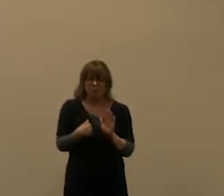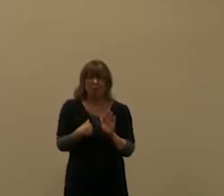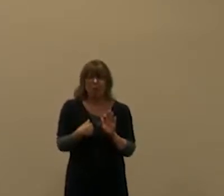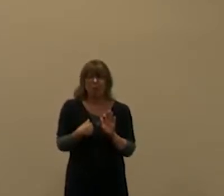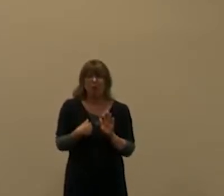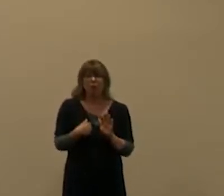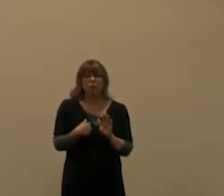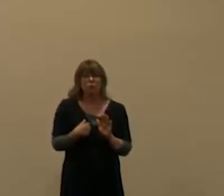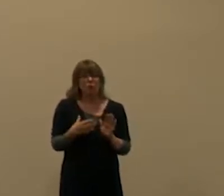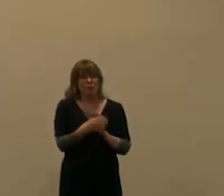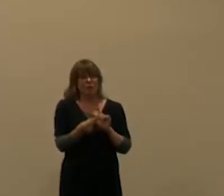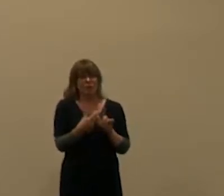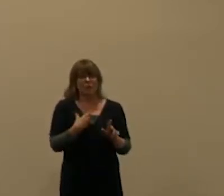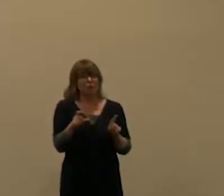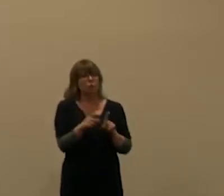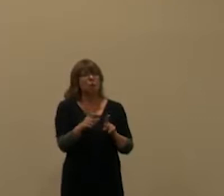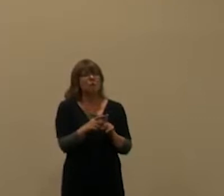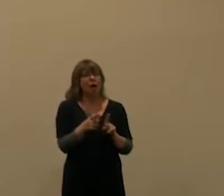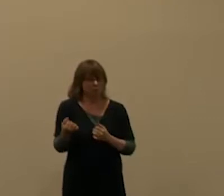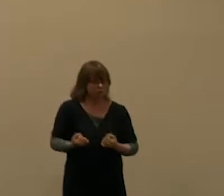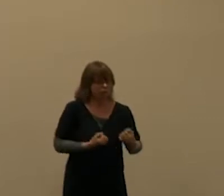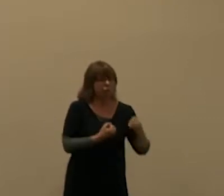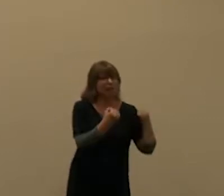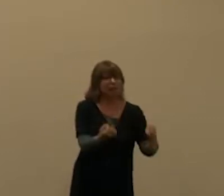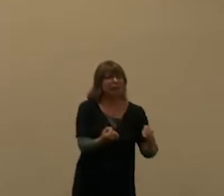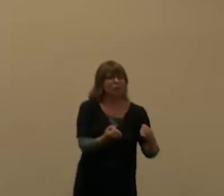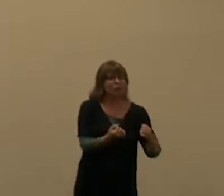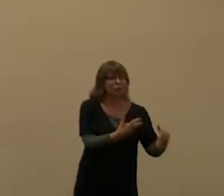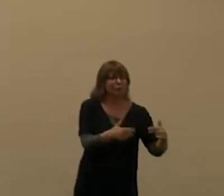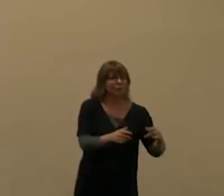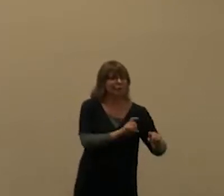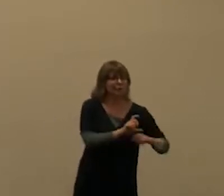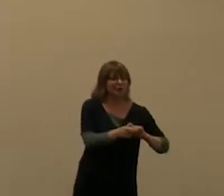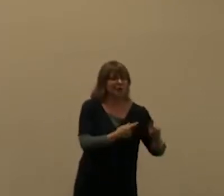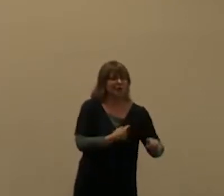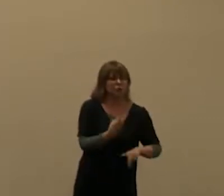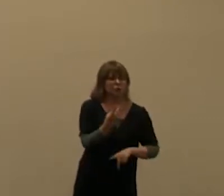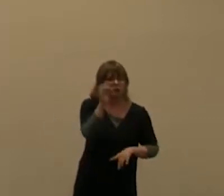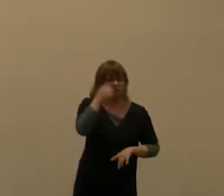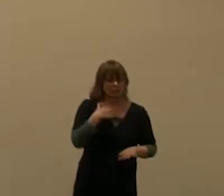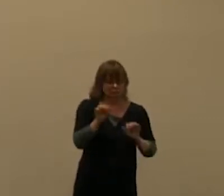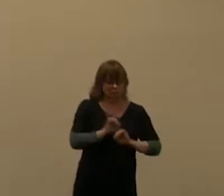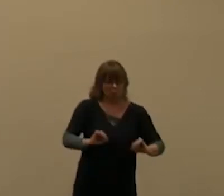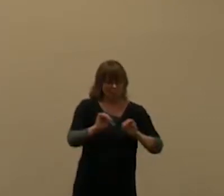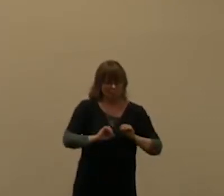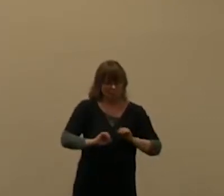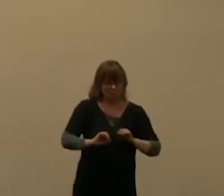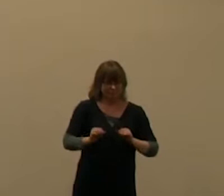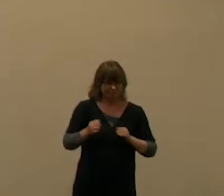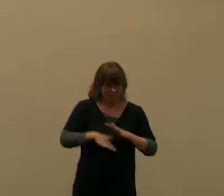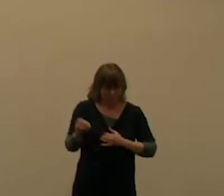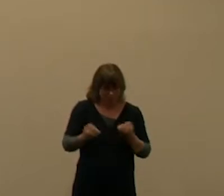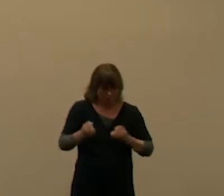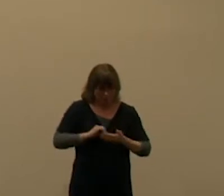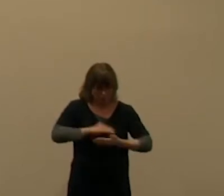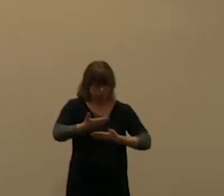ballet class and I had to drive back, and I had 20 minutes in the car, so I would just be in the meeting while I'm in the car, which